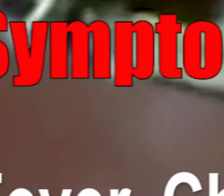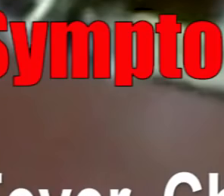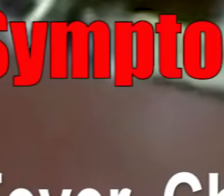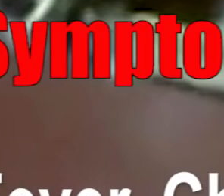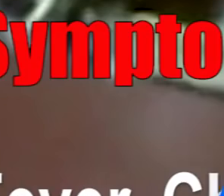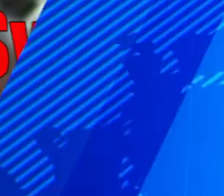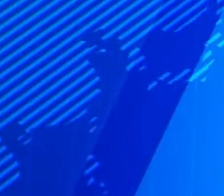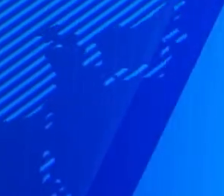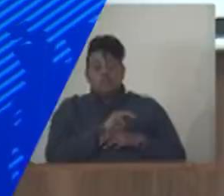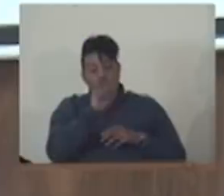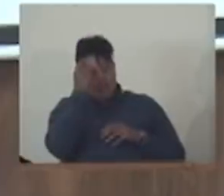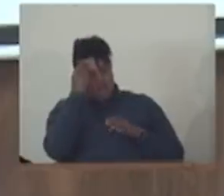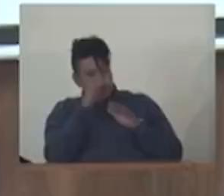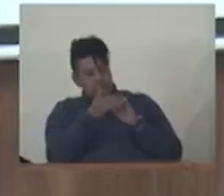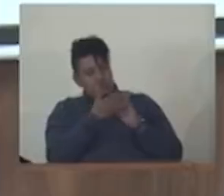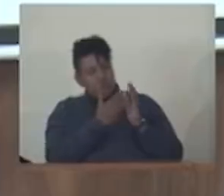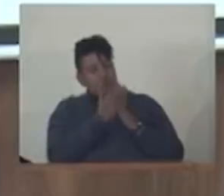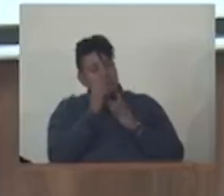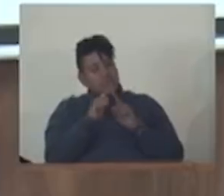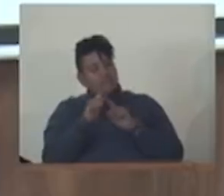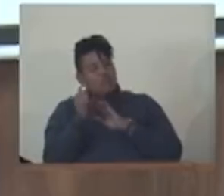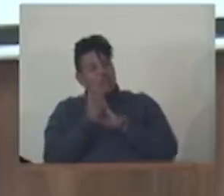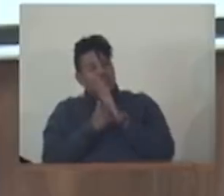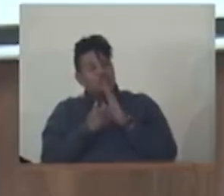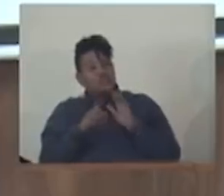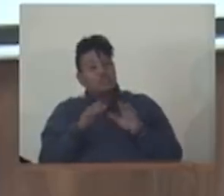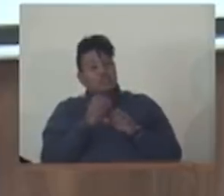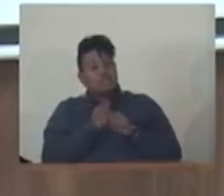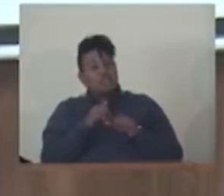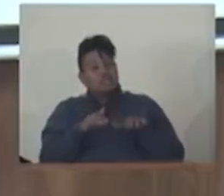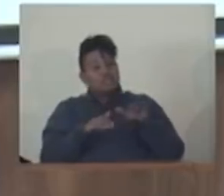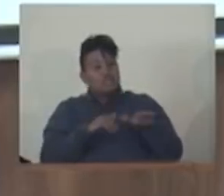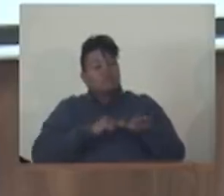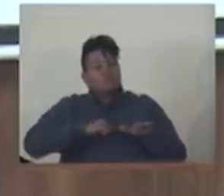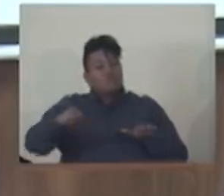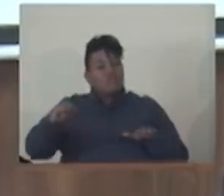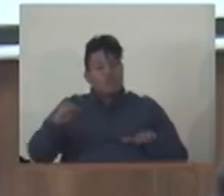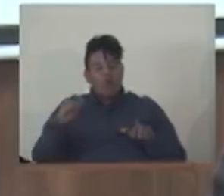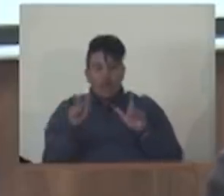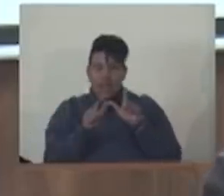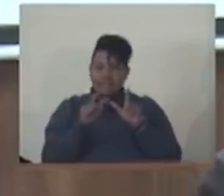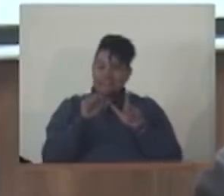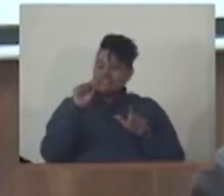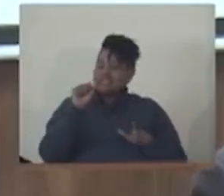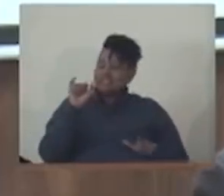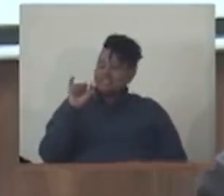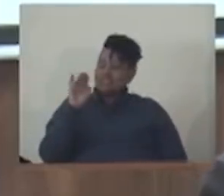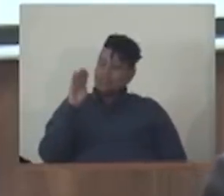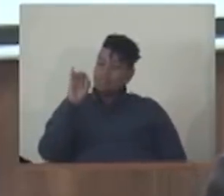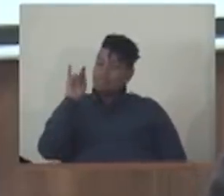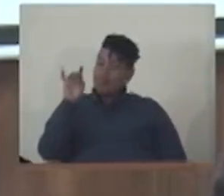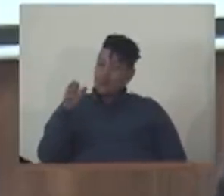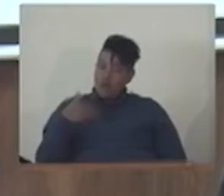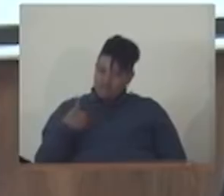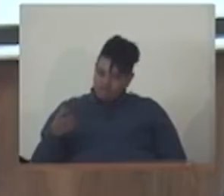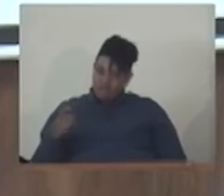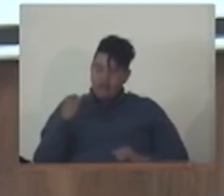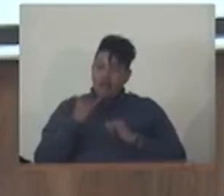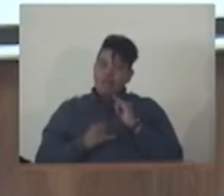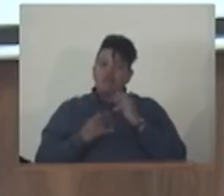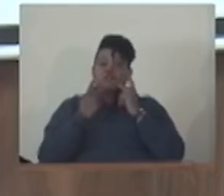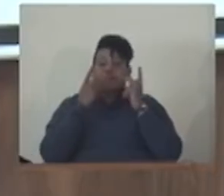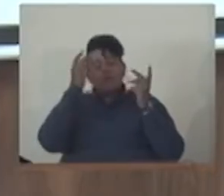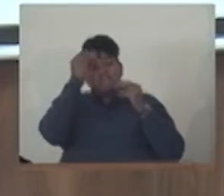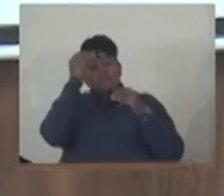nausea and vomiting. The parliamentary opposition wants an update on the multi-agency investigation into entities which